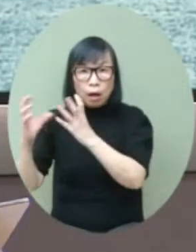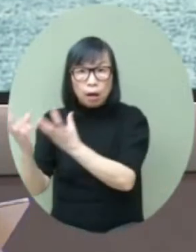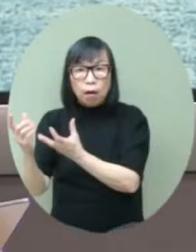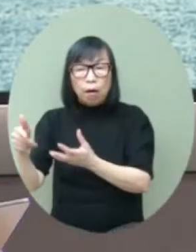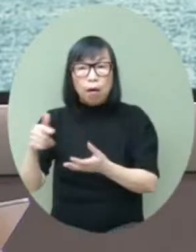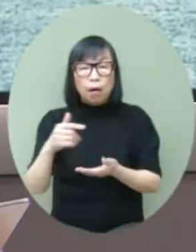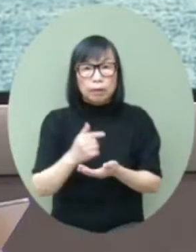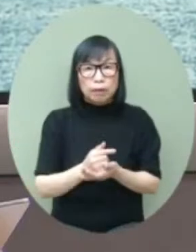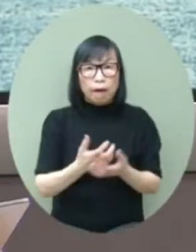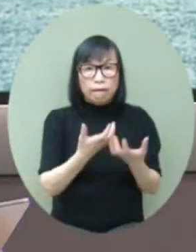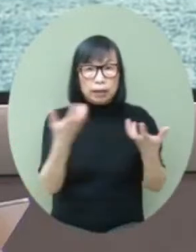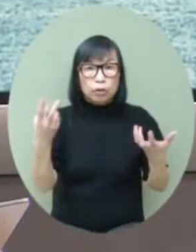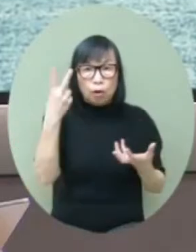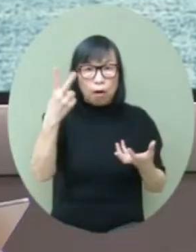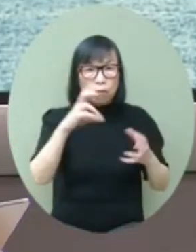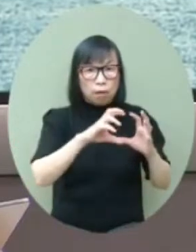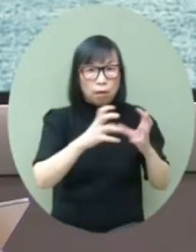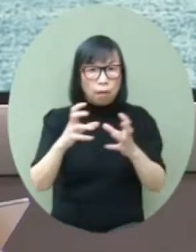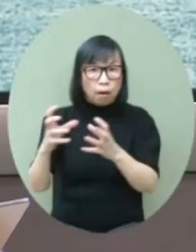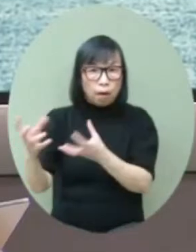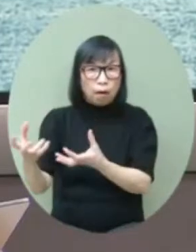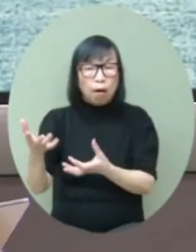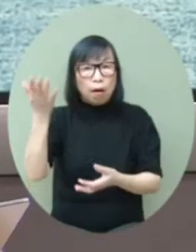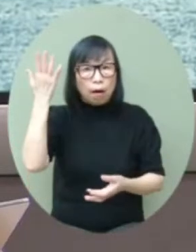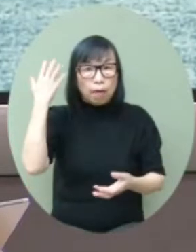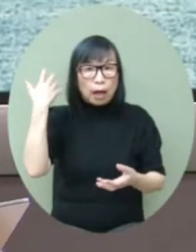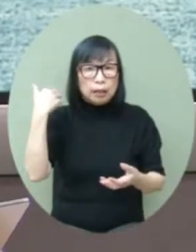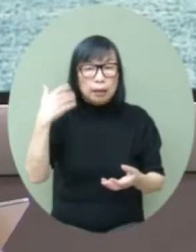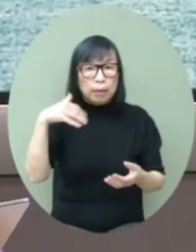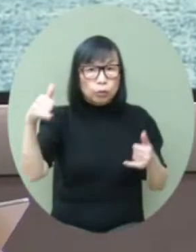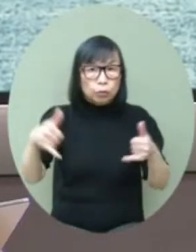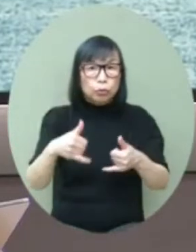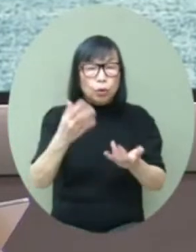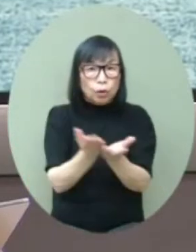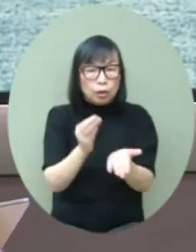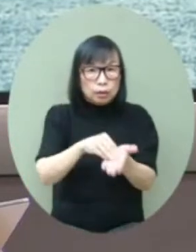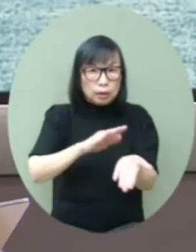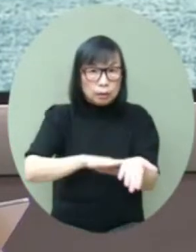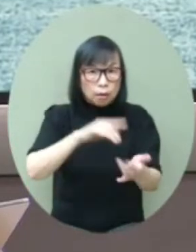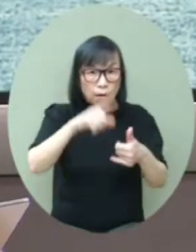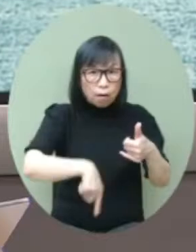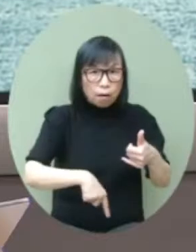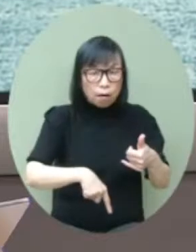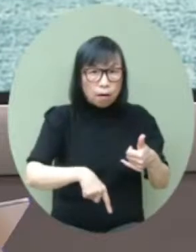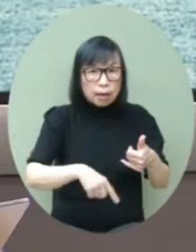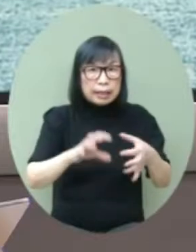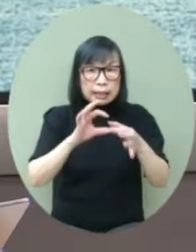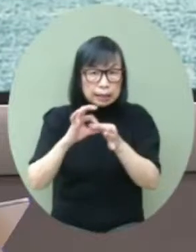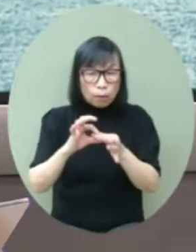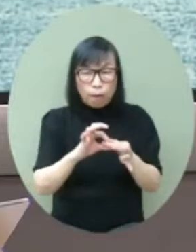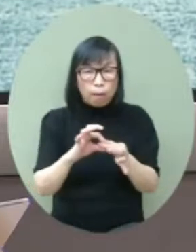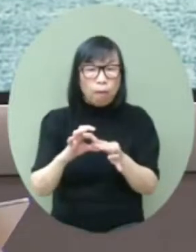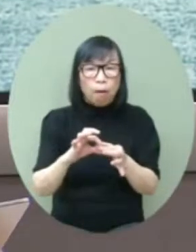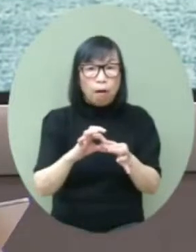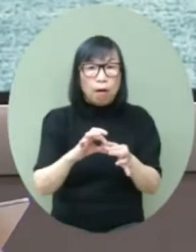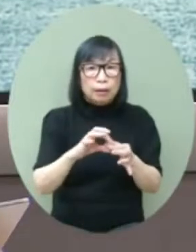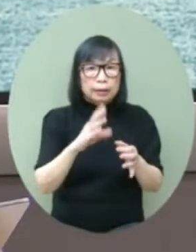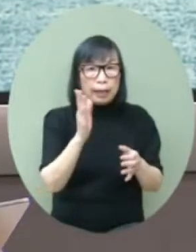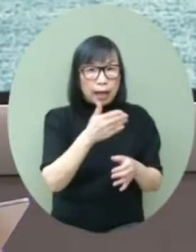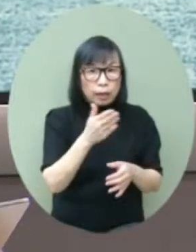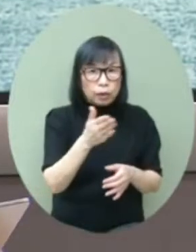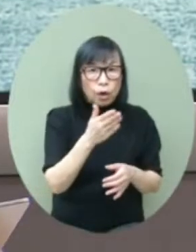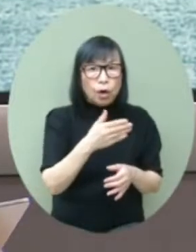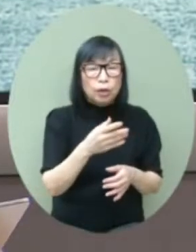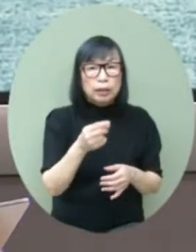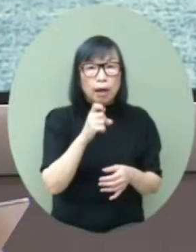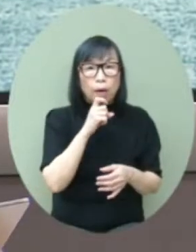party cluster, there are two parts to that. First of all, we have some confirmed cases yesterday. We're